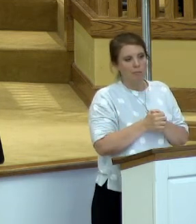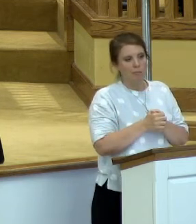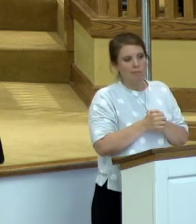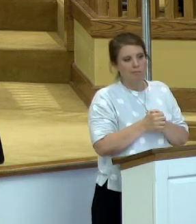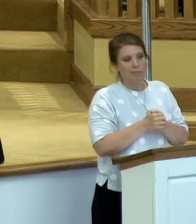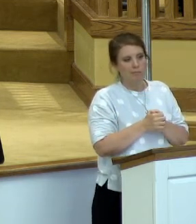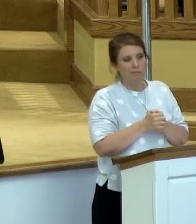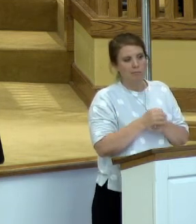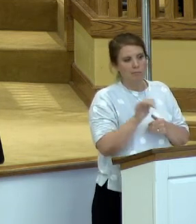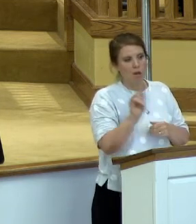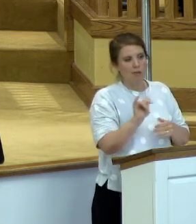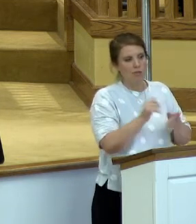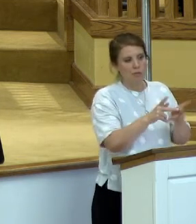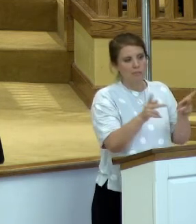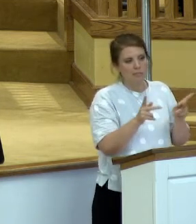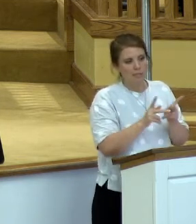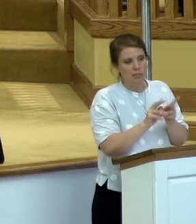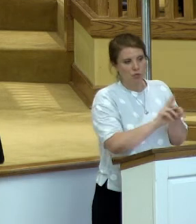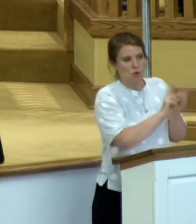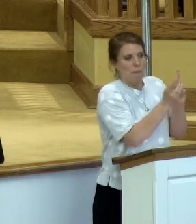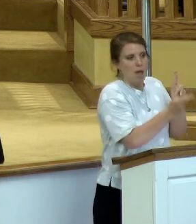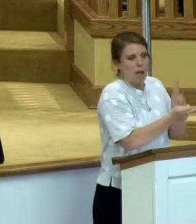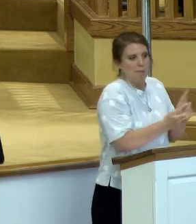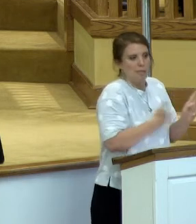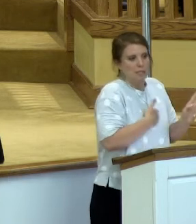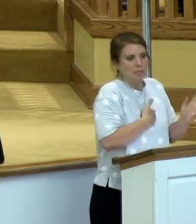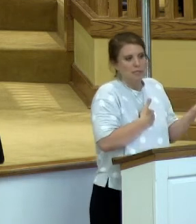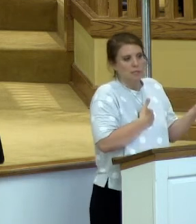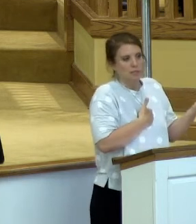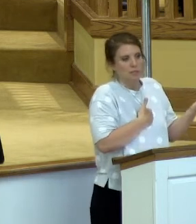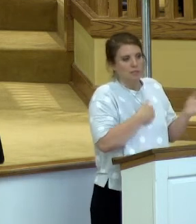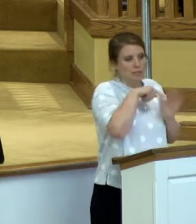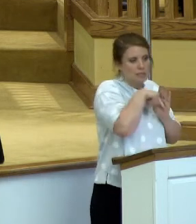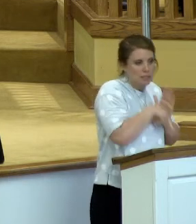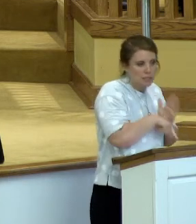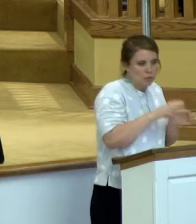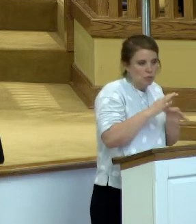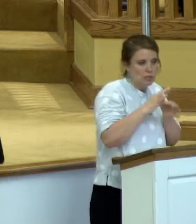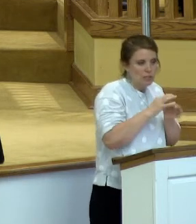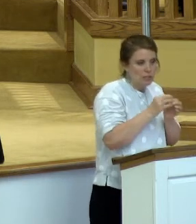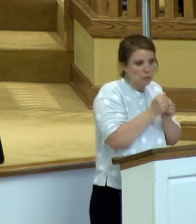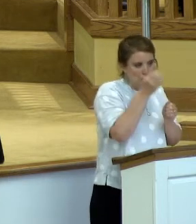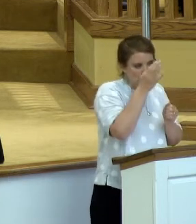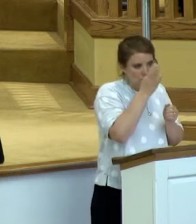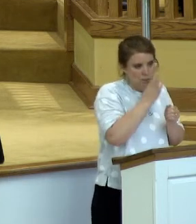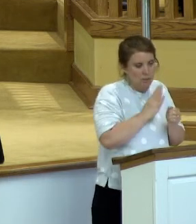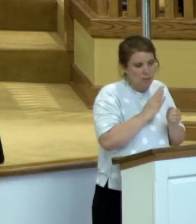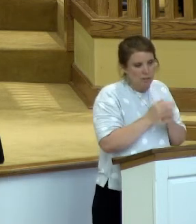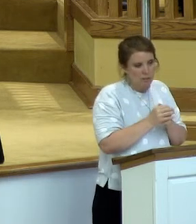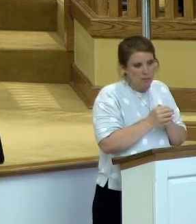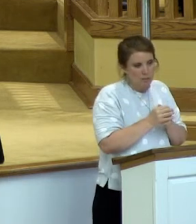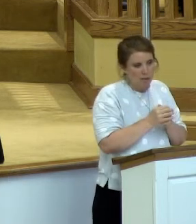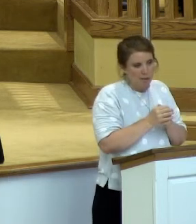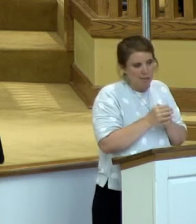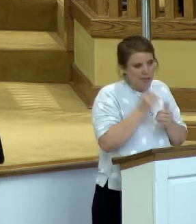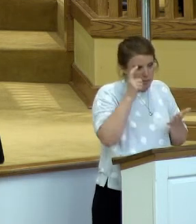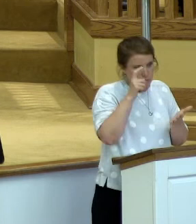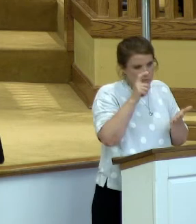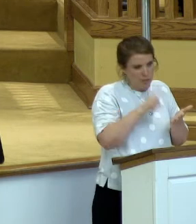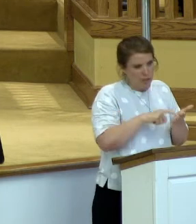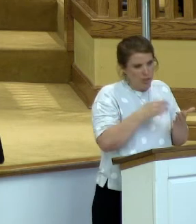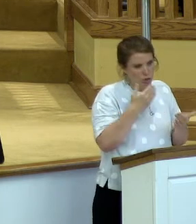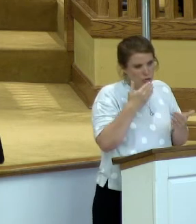you're expressing that thanksgiving by going to the altar. It's a good place for repentance. You can have a repentance there, and that